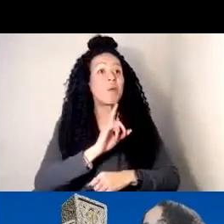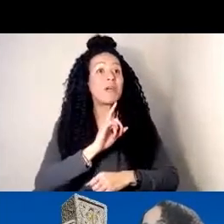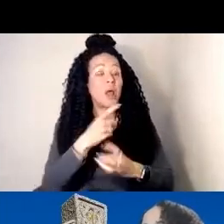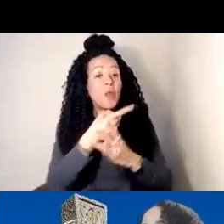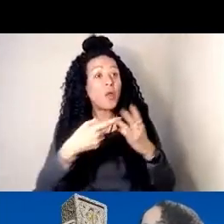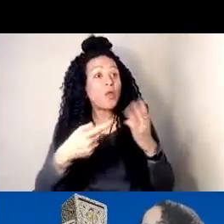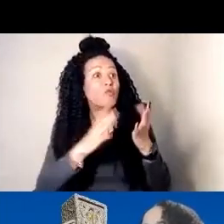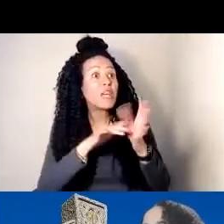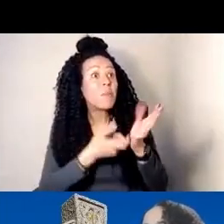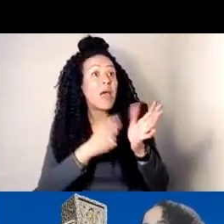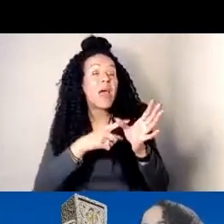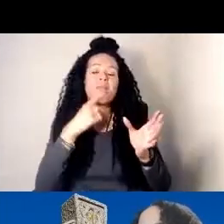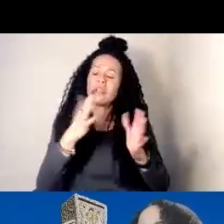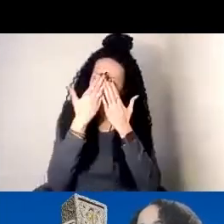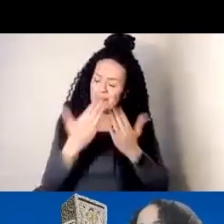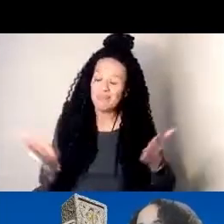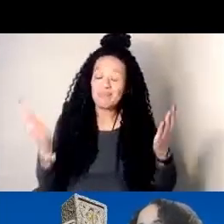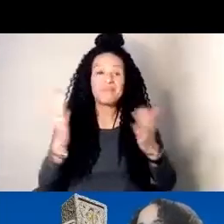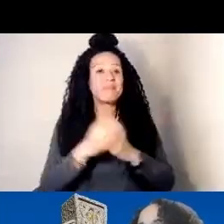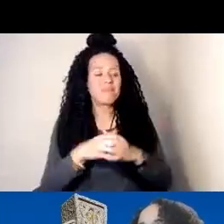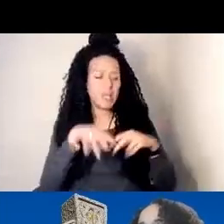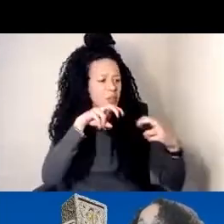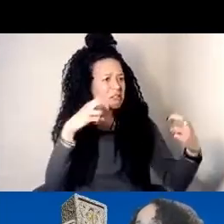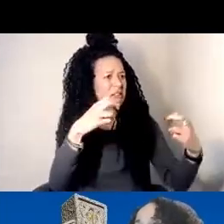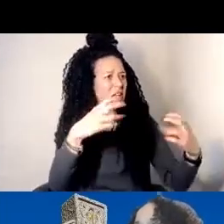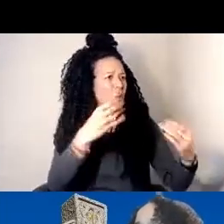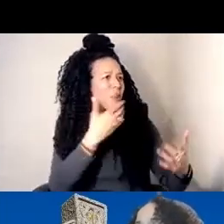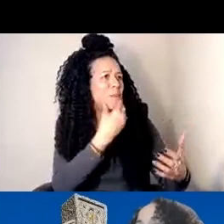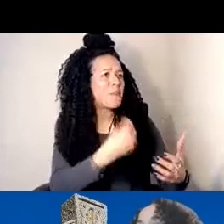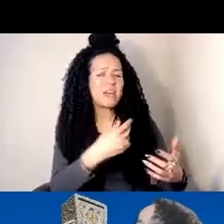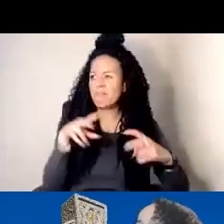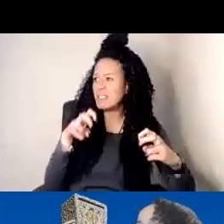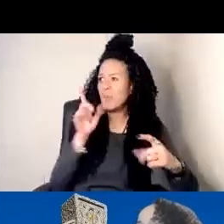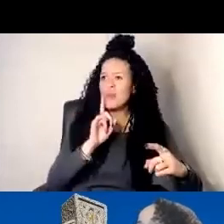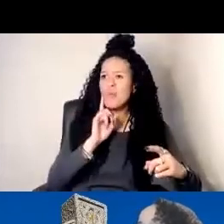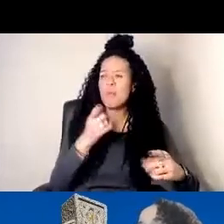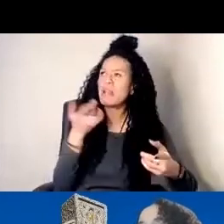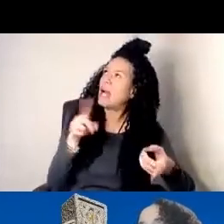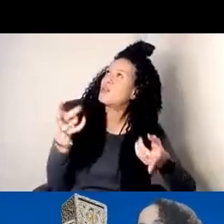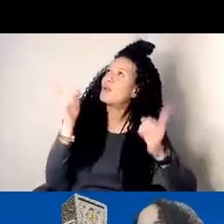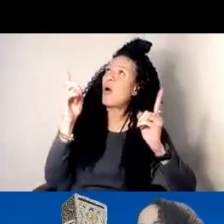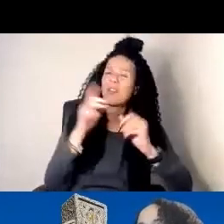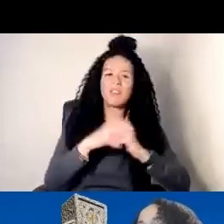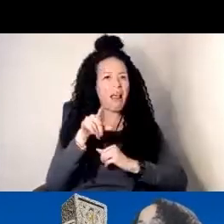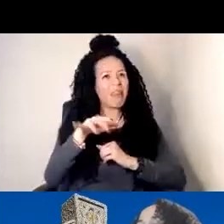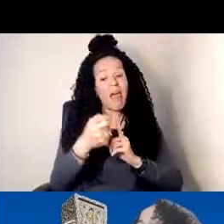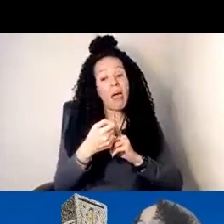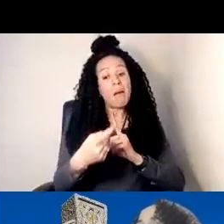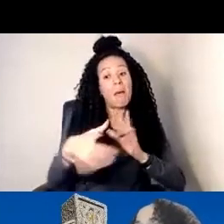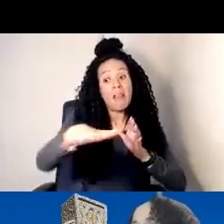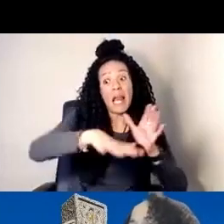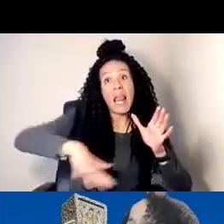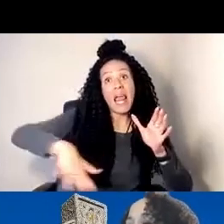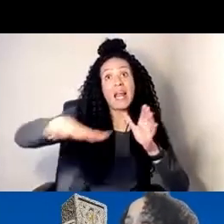of great renown. I'd sit with the men, the women, and God there by the lake of